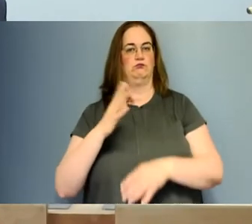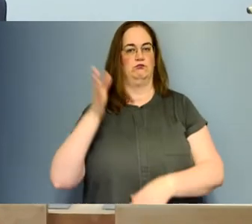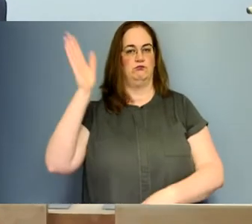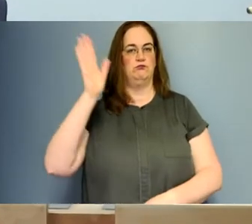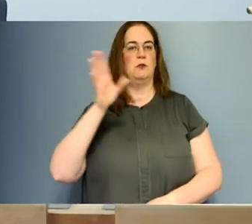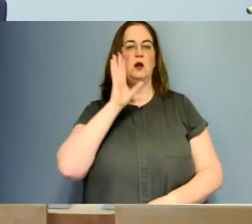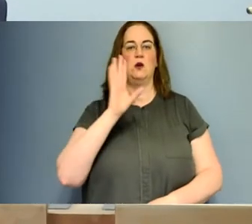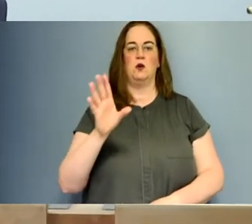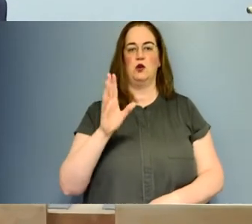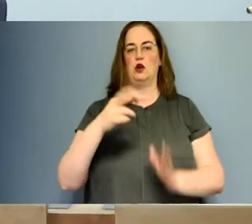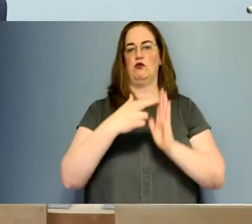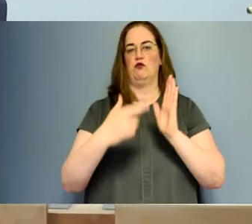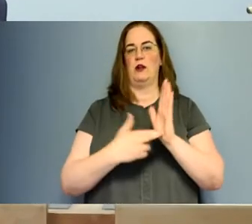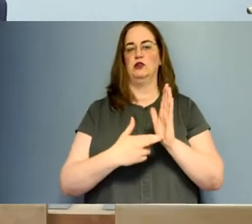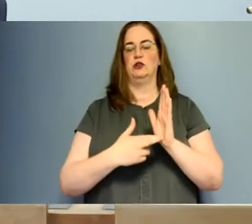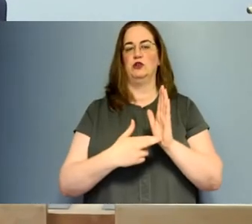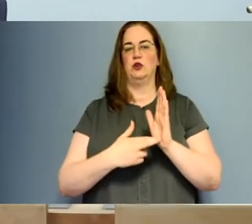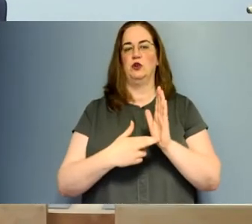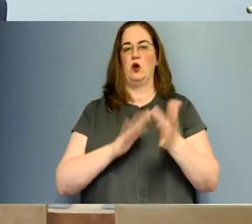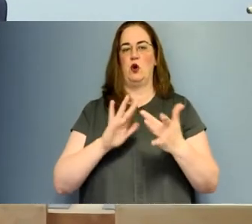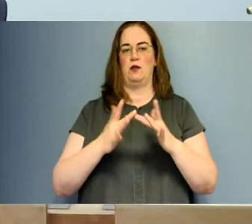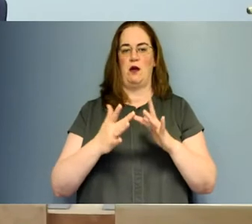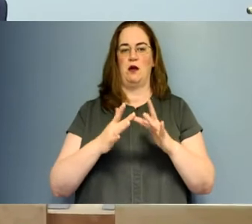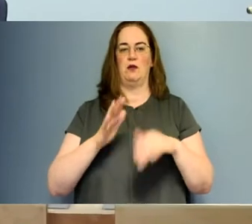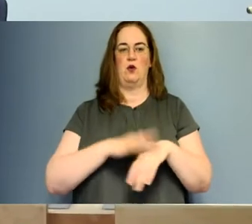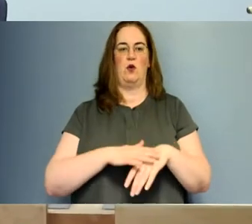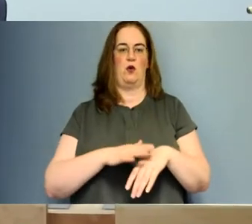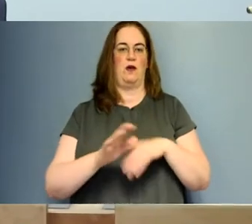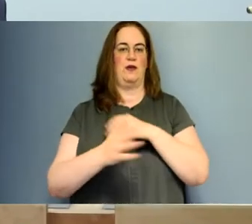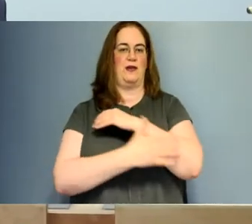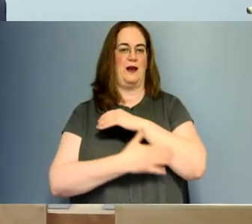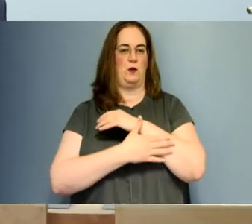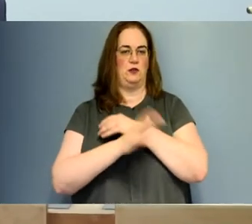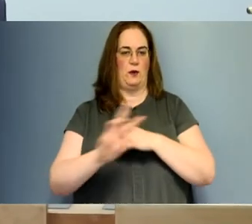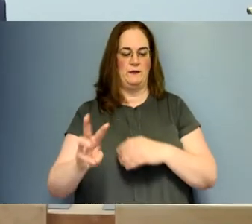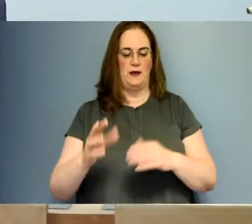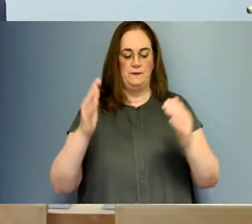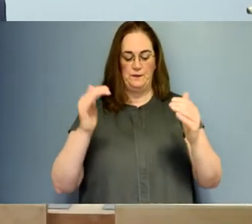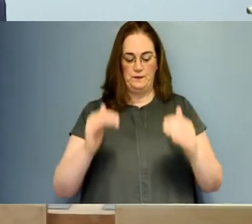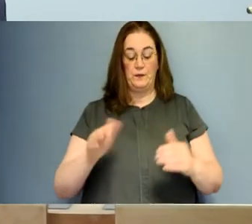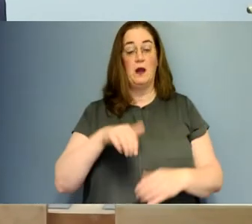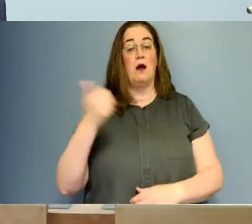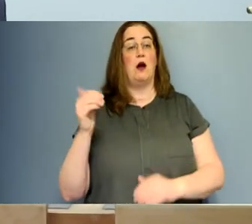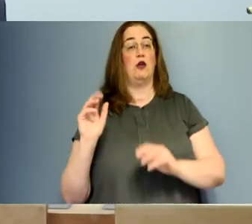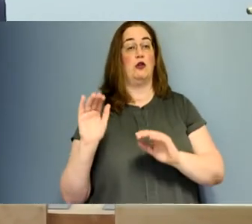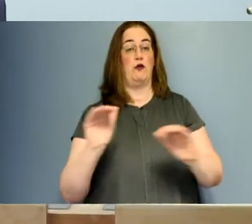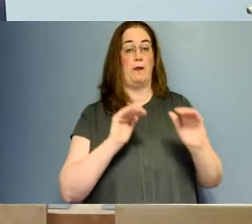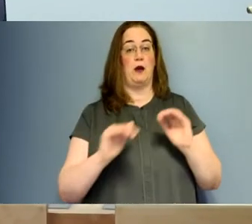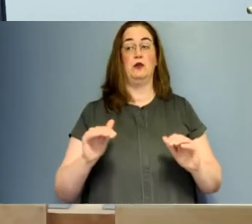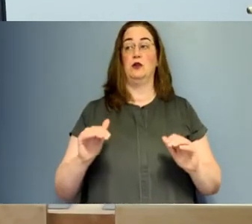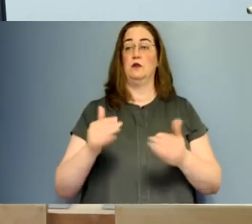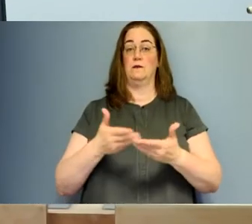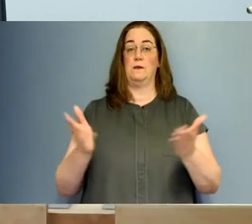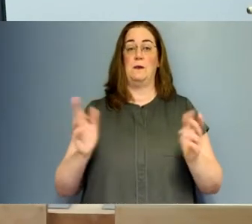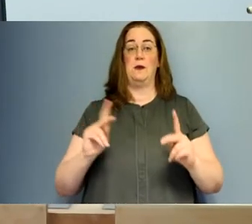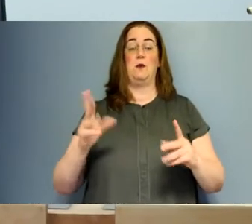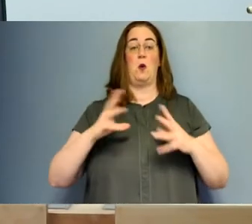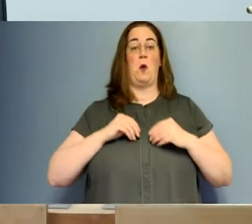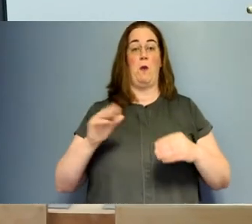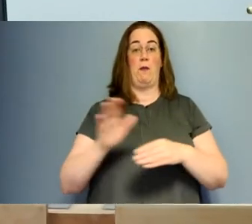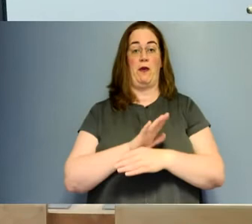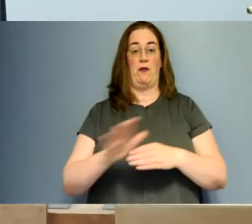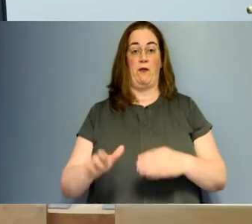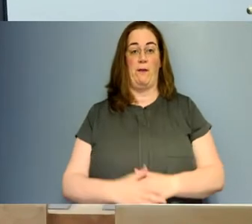be, you can register online on the county's website. And another reminder out to folks who own